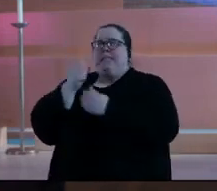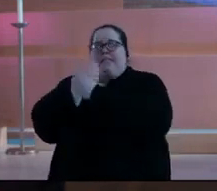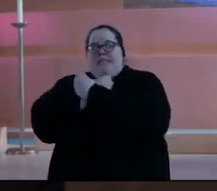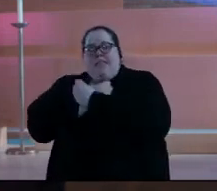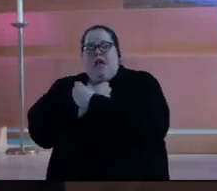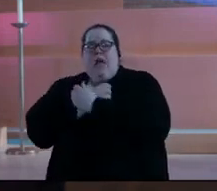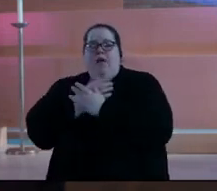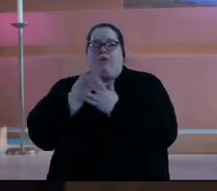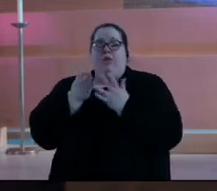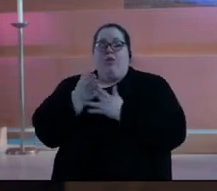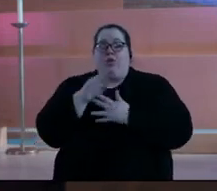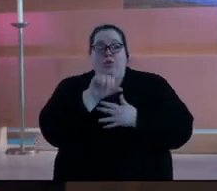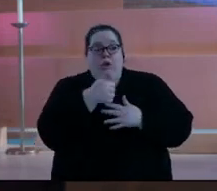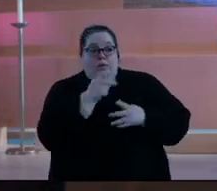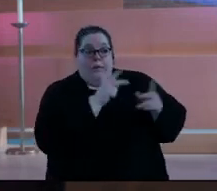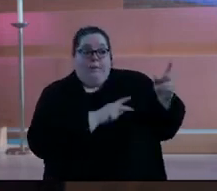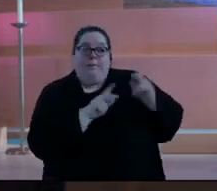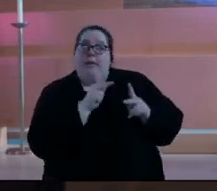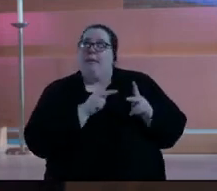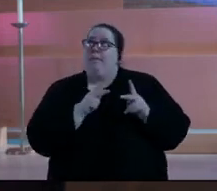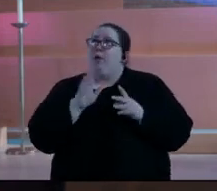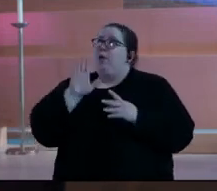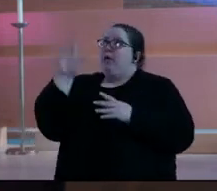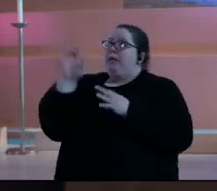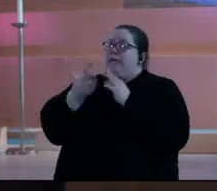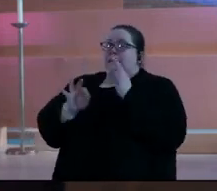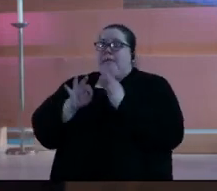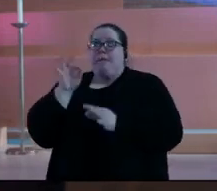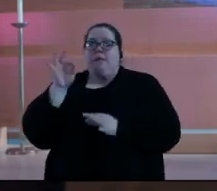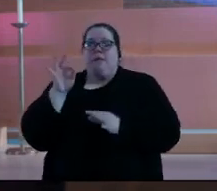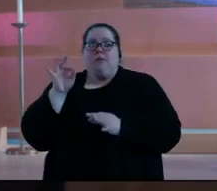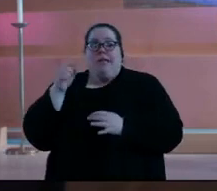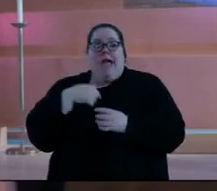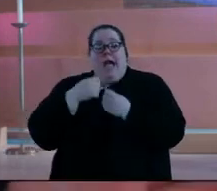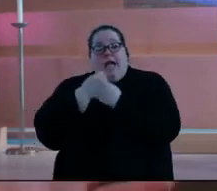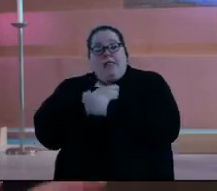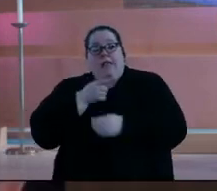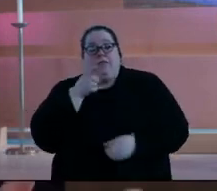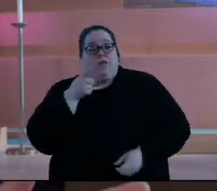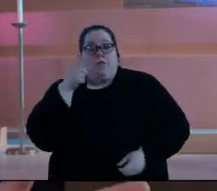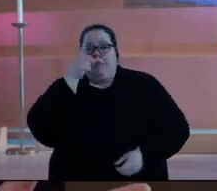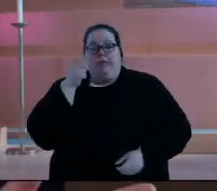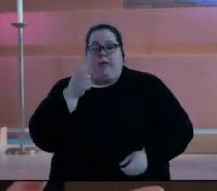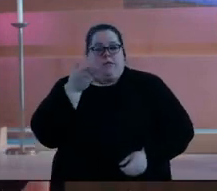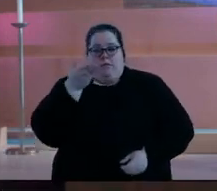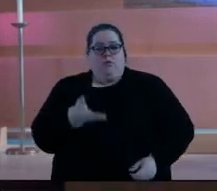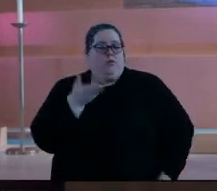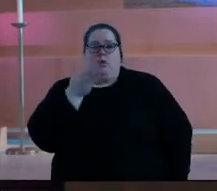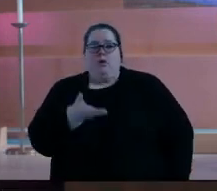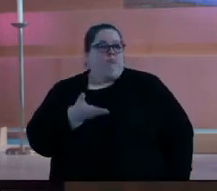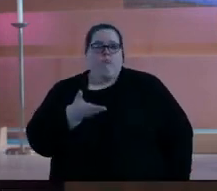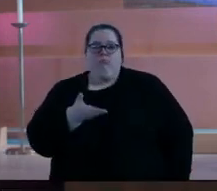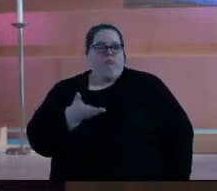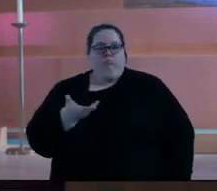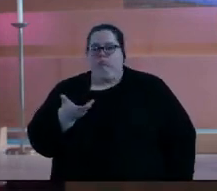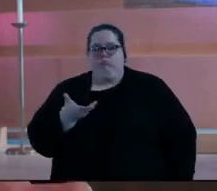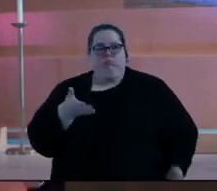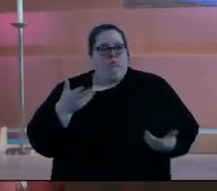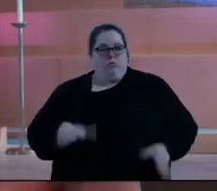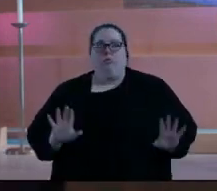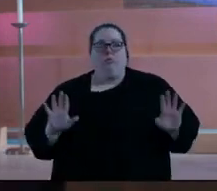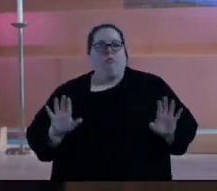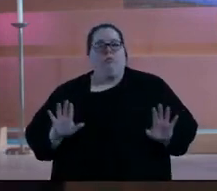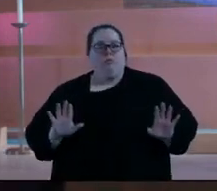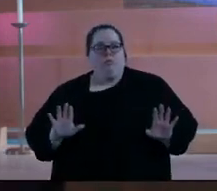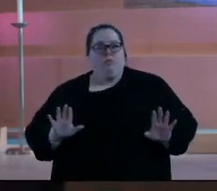people, through His Spirit, that just, I love you because you're you, for any other reason, right? And